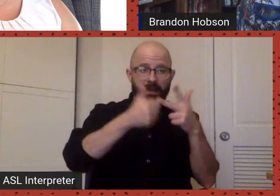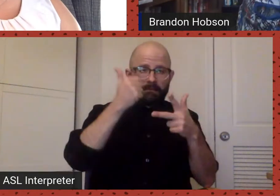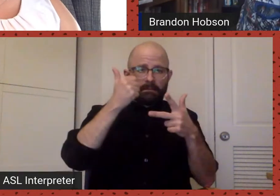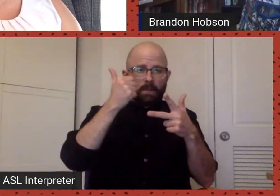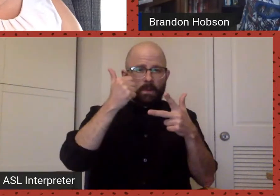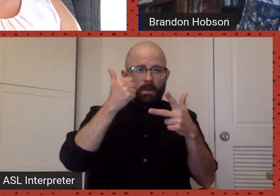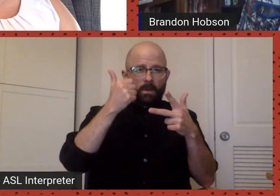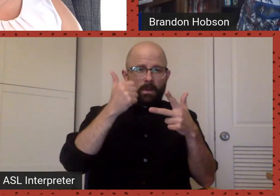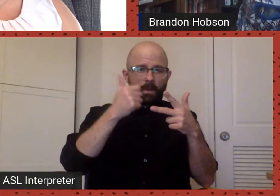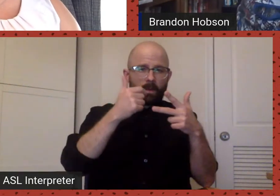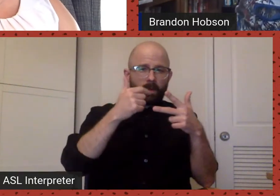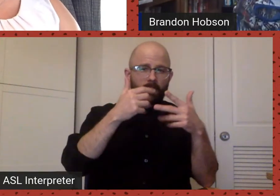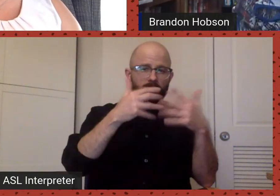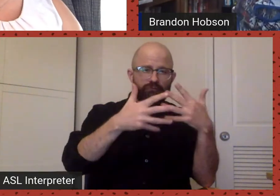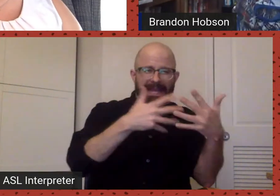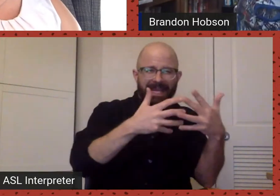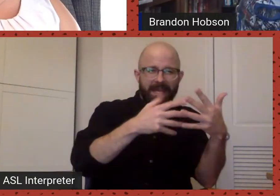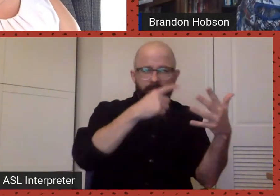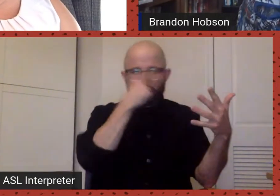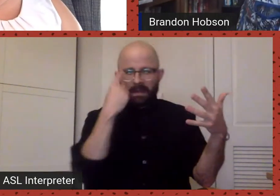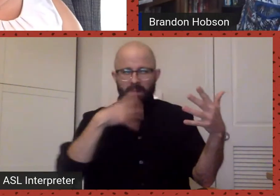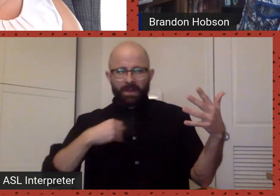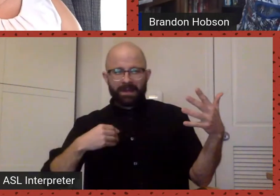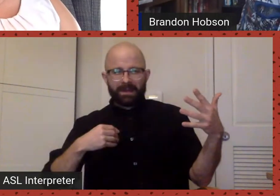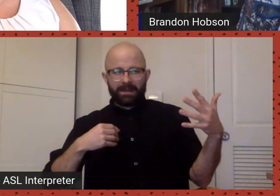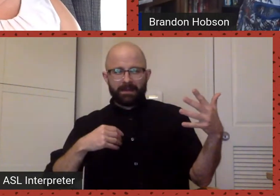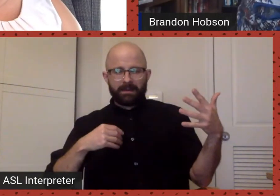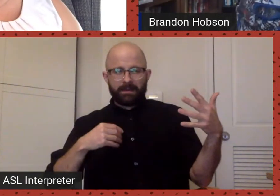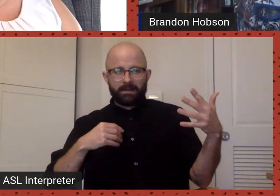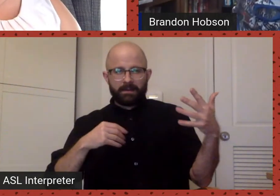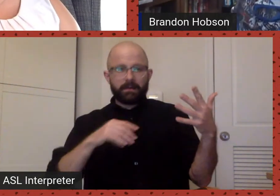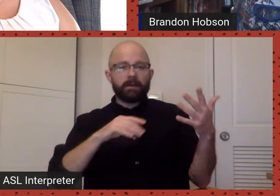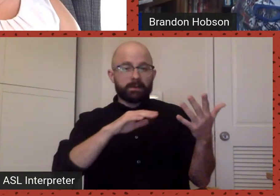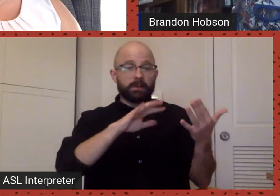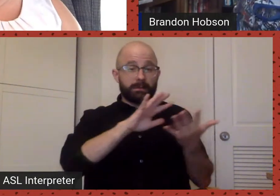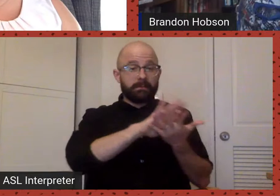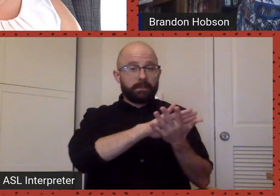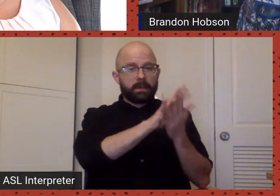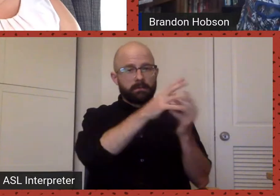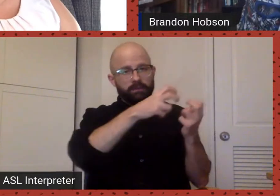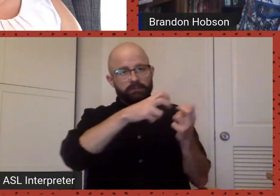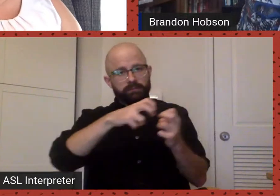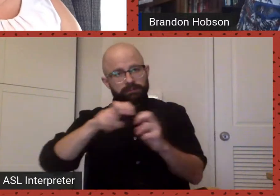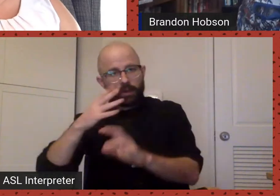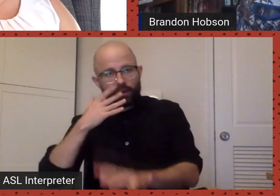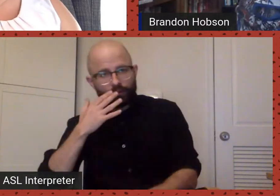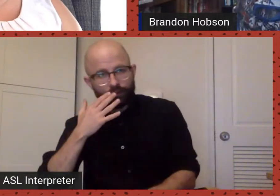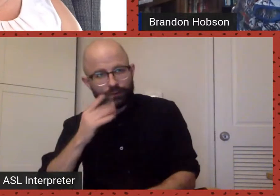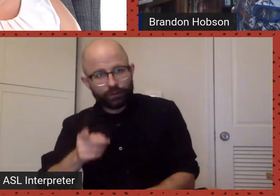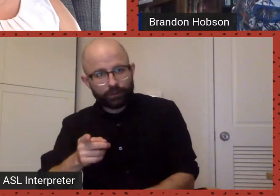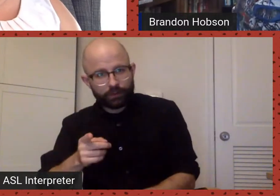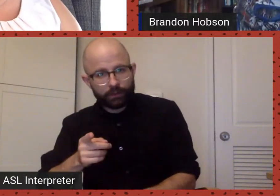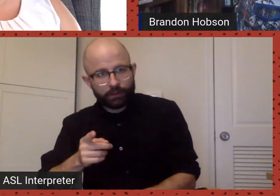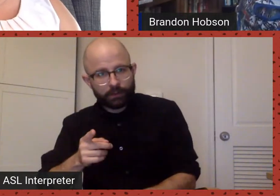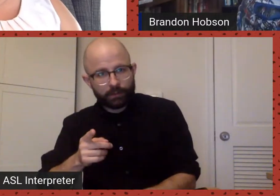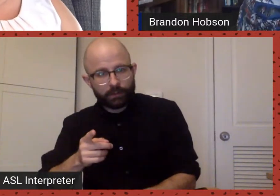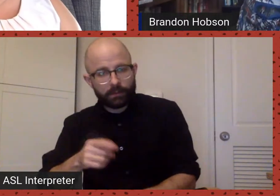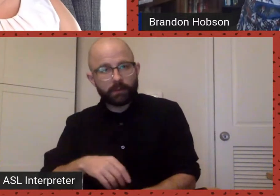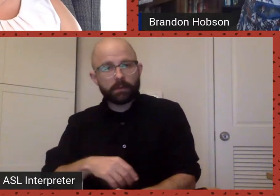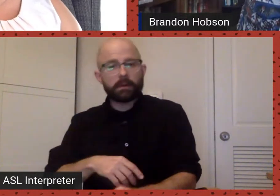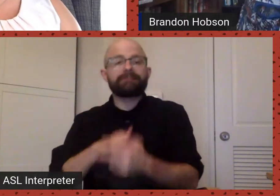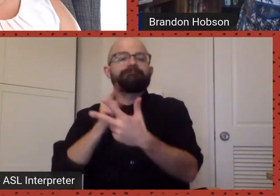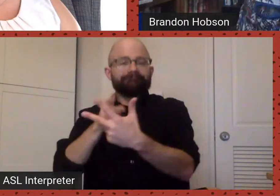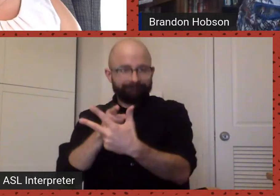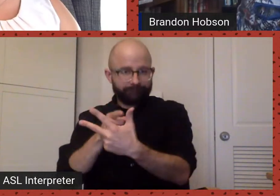black, very black and white, stepping out of black and white into color, and specifically these three